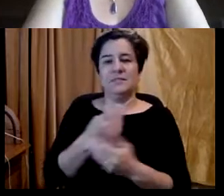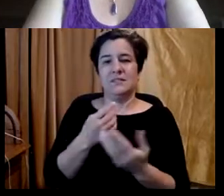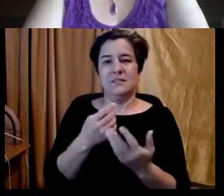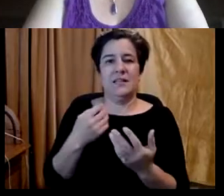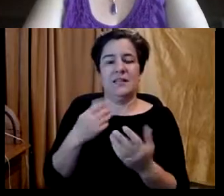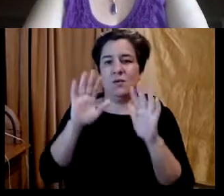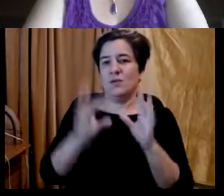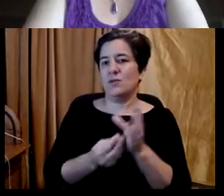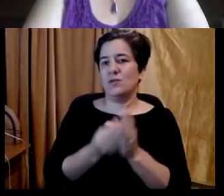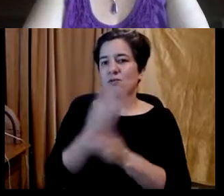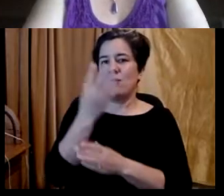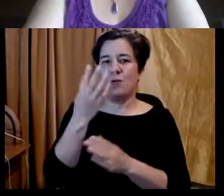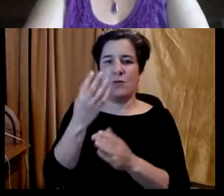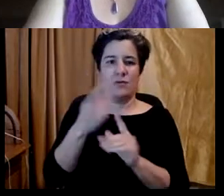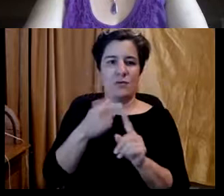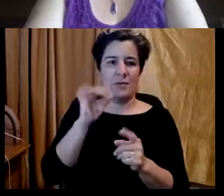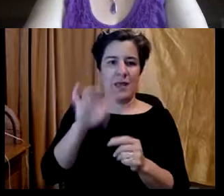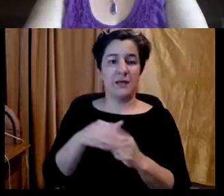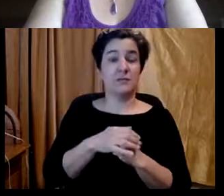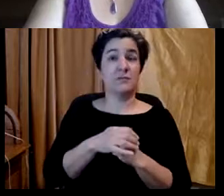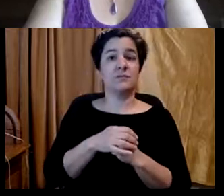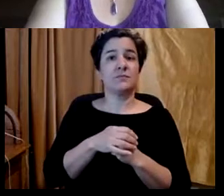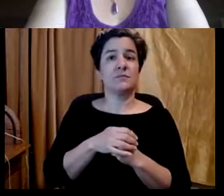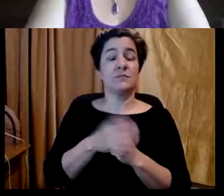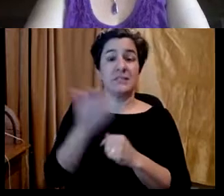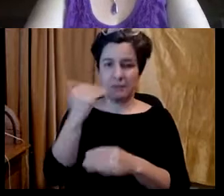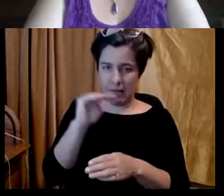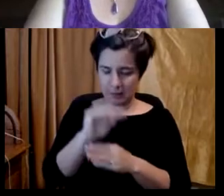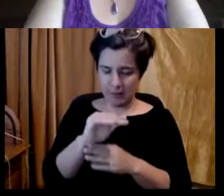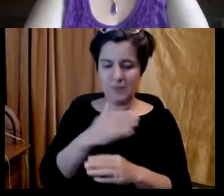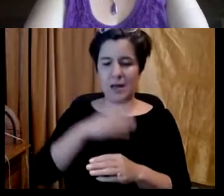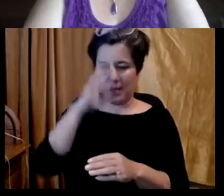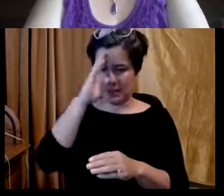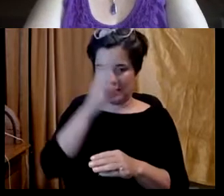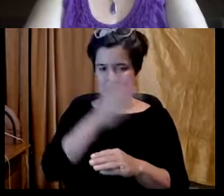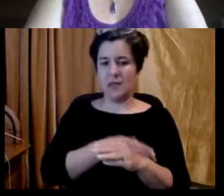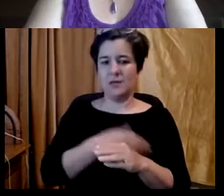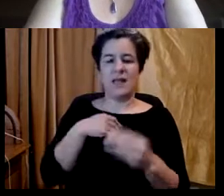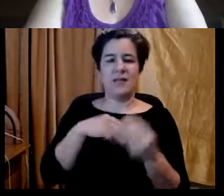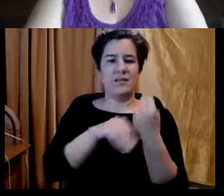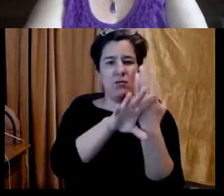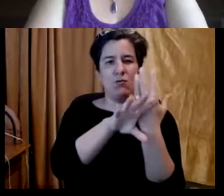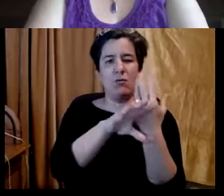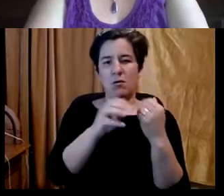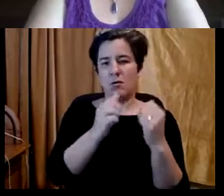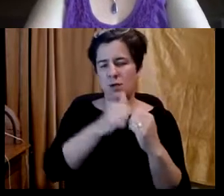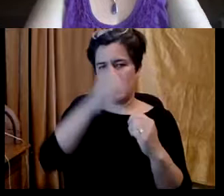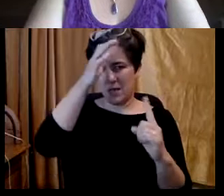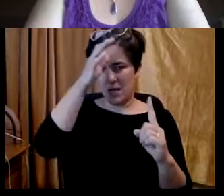growth out of that lesson. Last night, my son was having a video call with his dad, and his